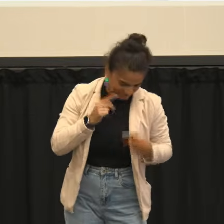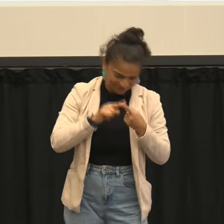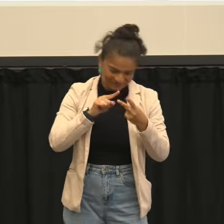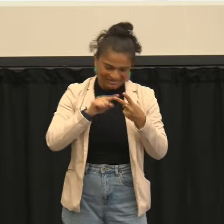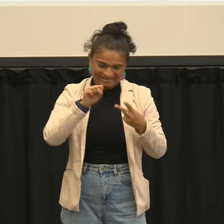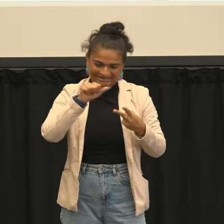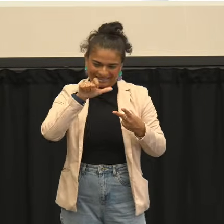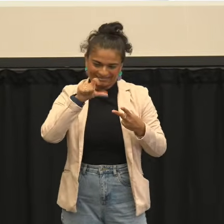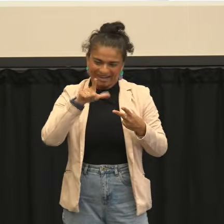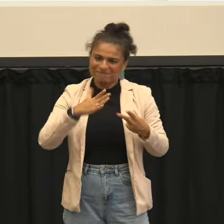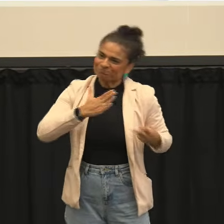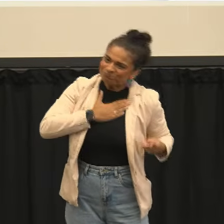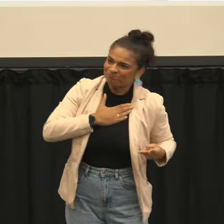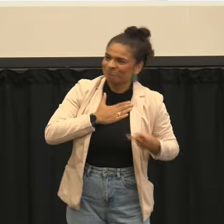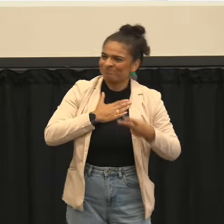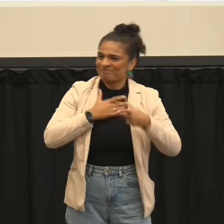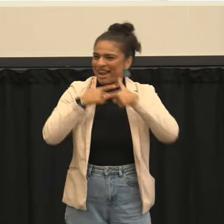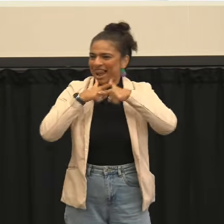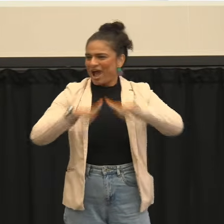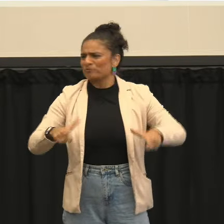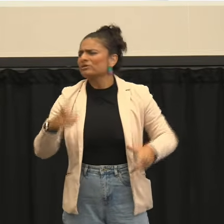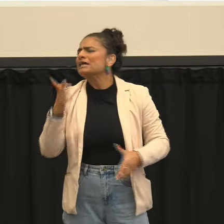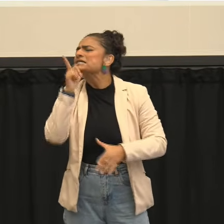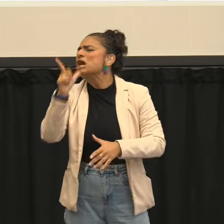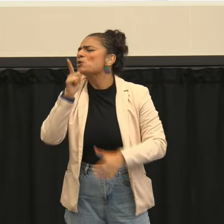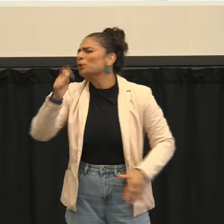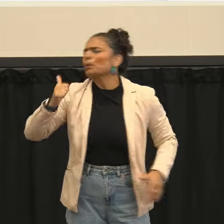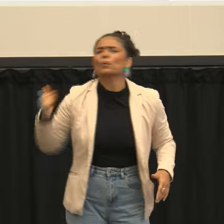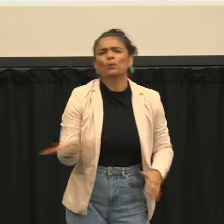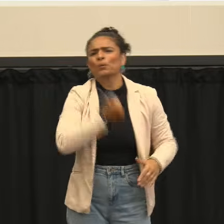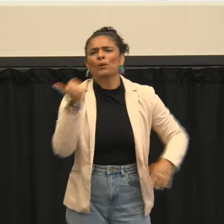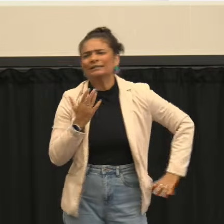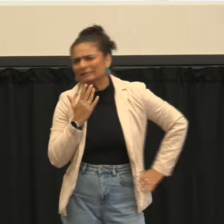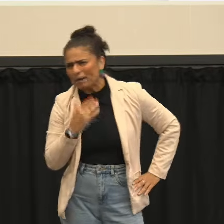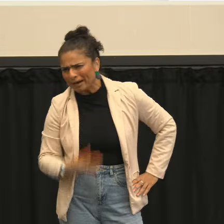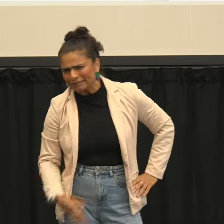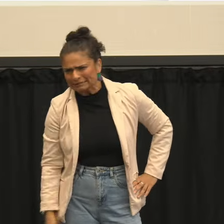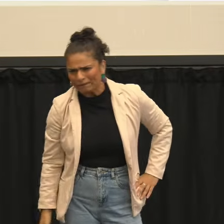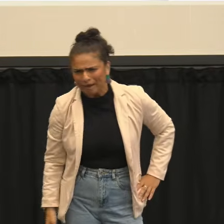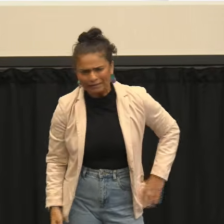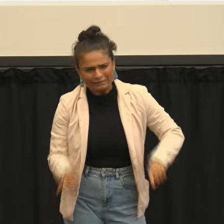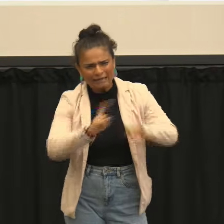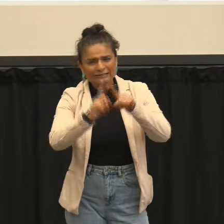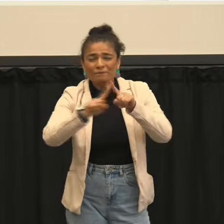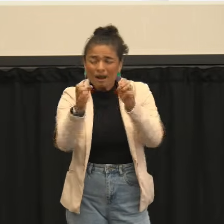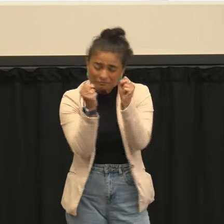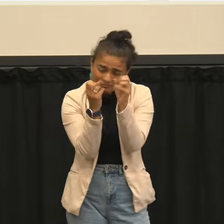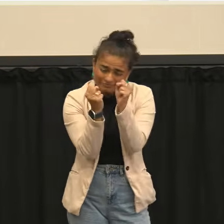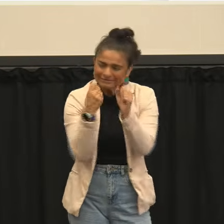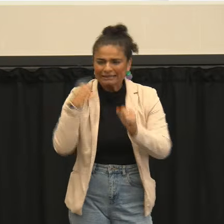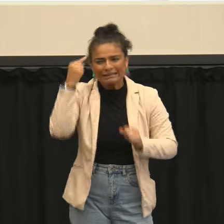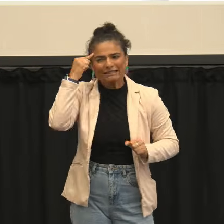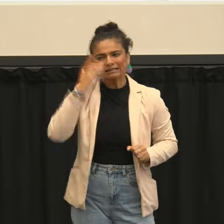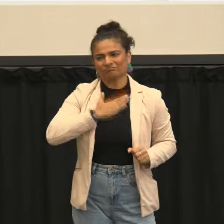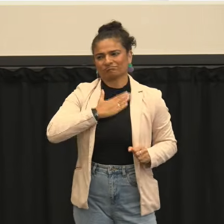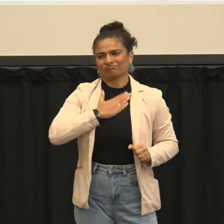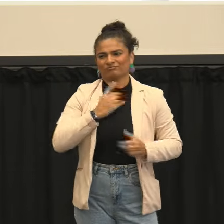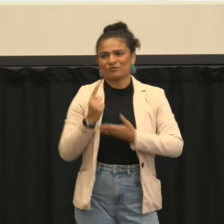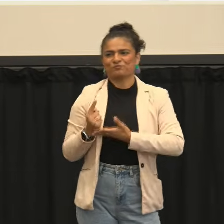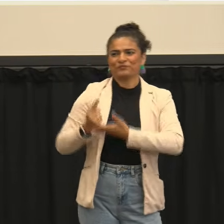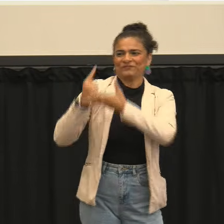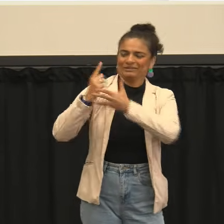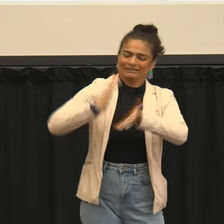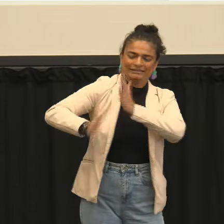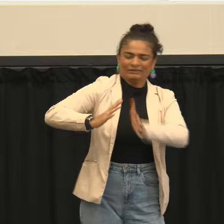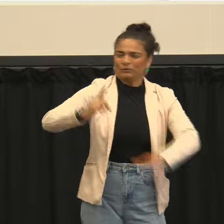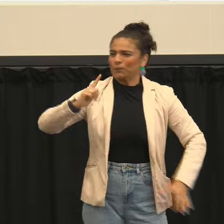video. We're showing pride for being deaf, pride for our language, and some people don't know sign language